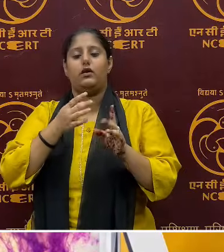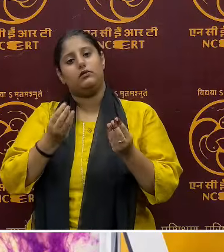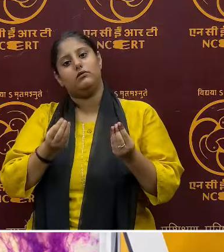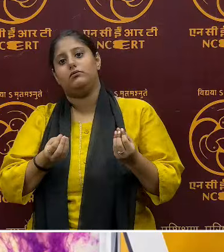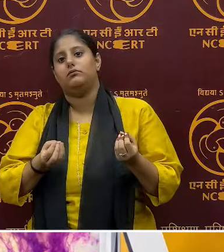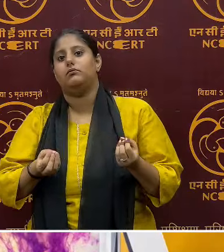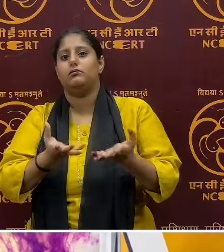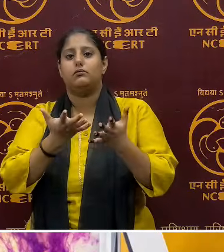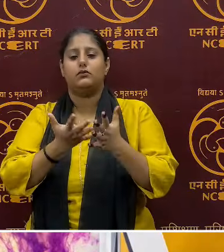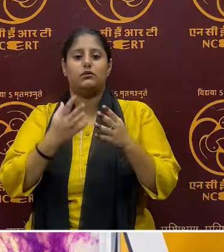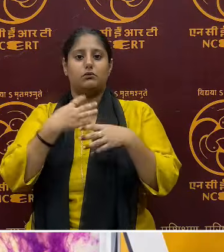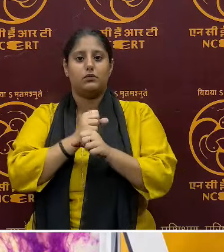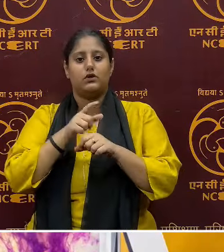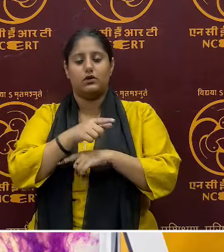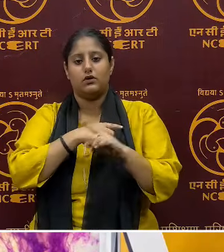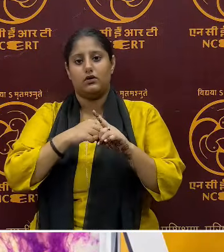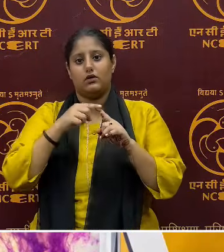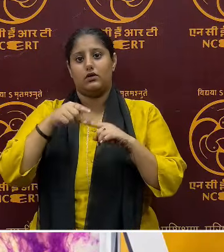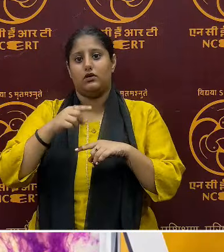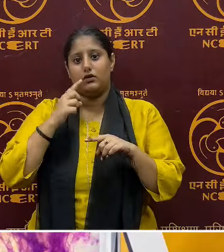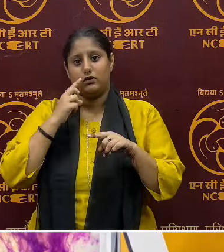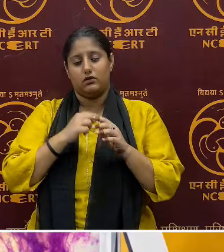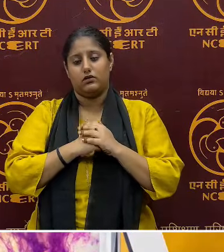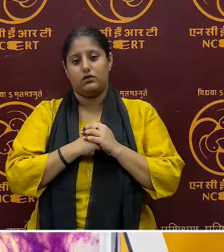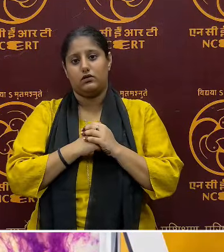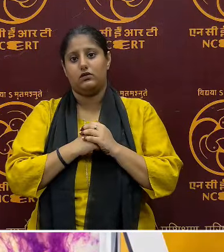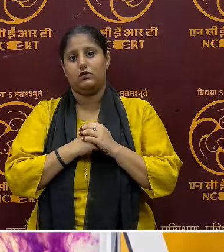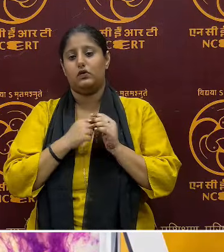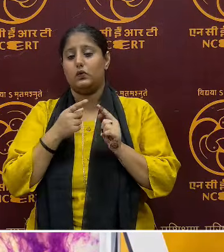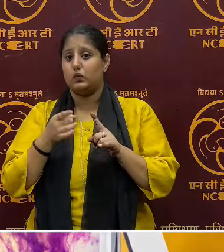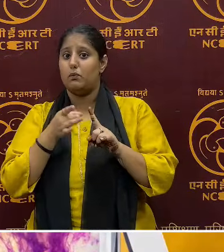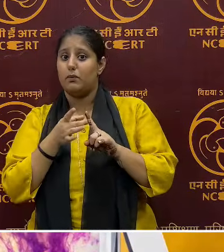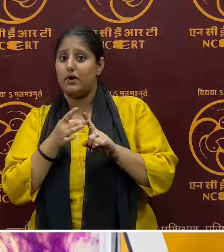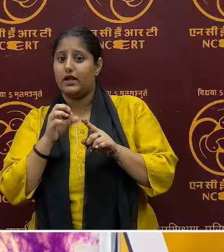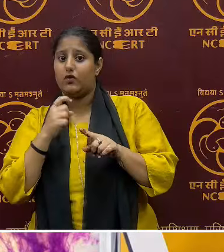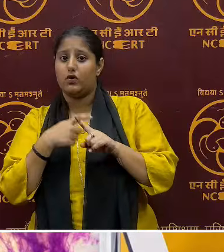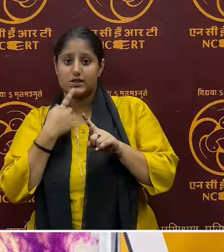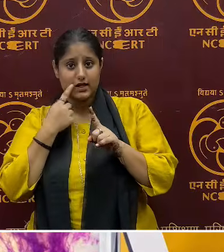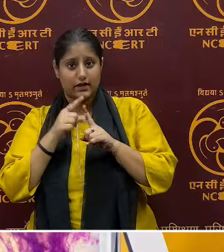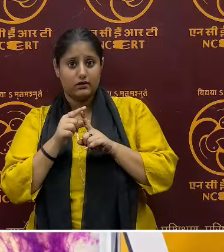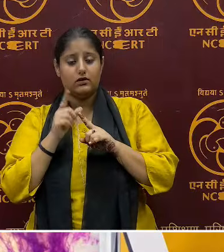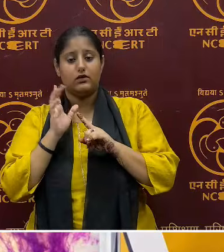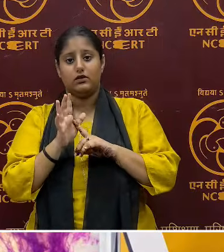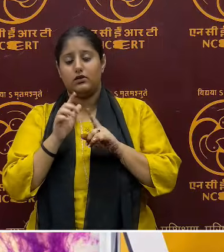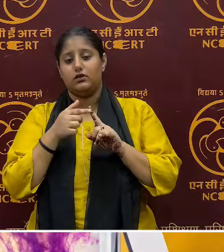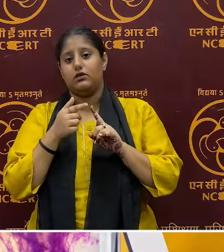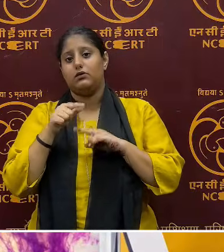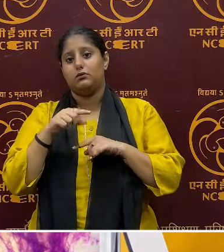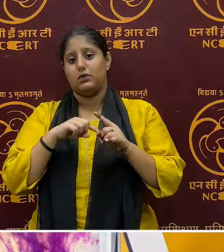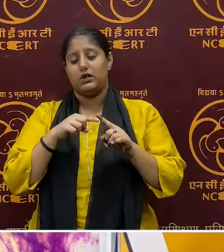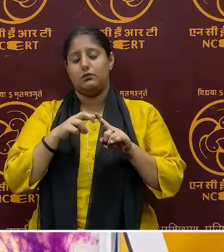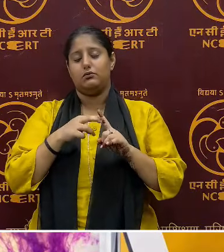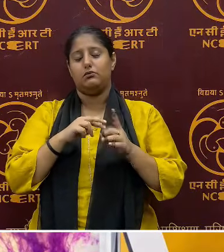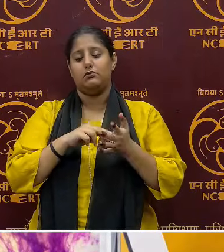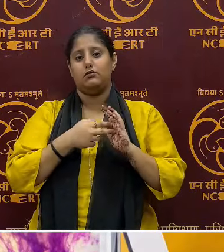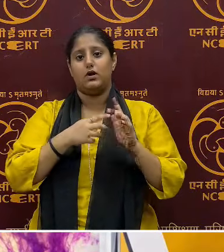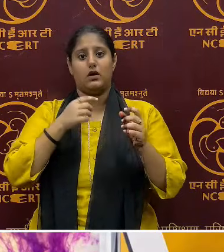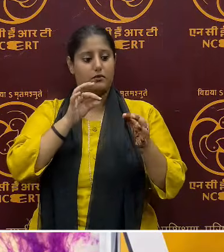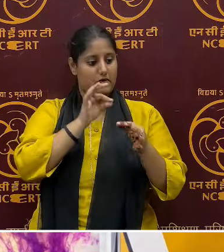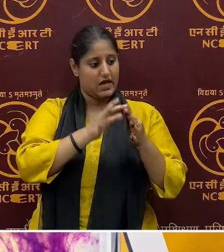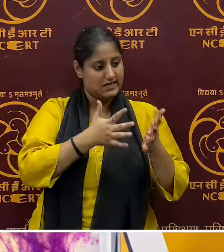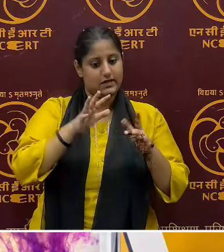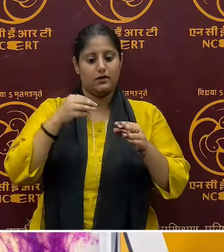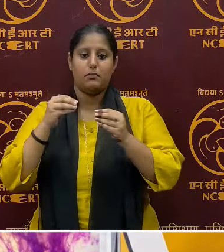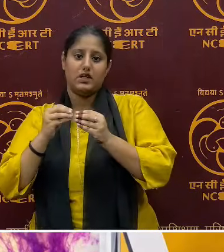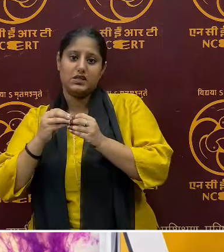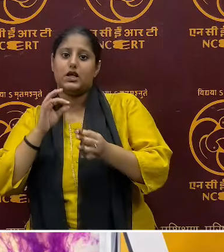the metallic oxides are said to be basic oxides. So here metallic oxides are basic, so base react with acid and acid